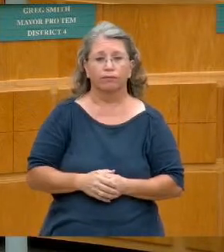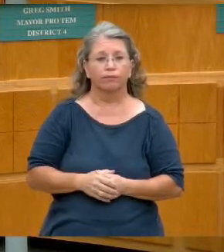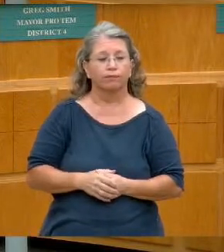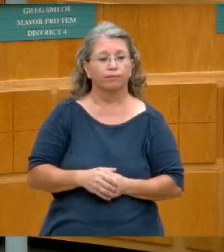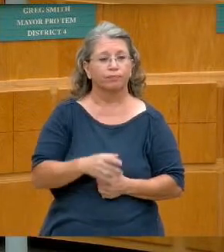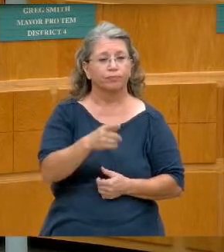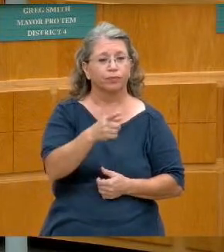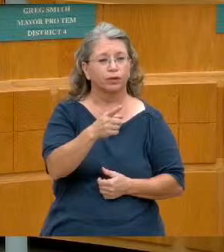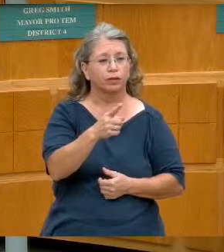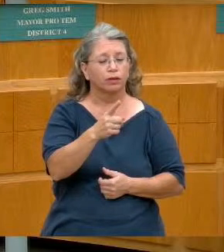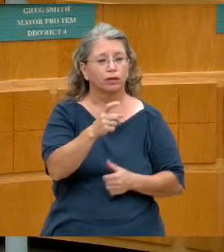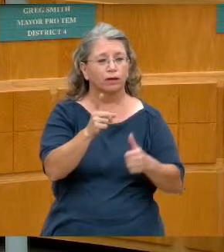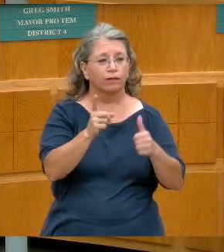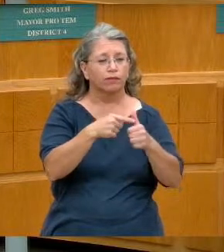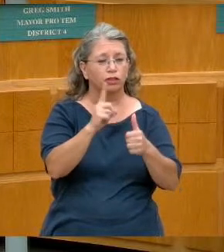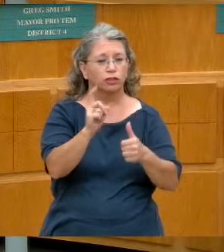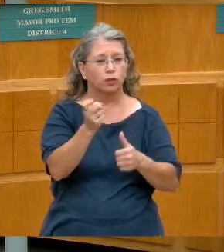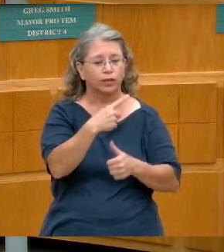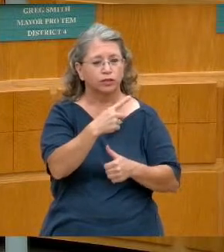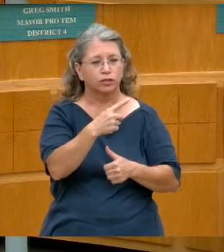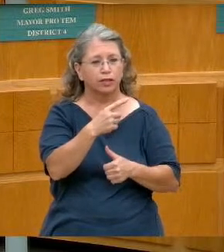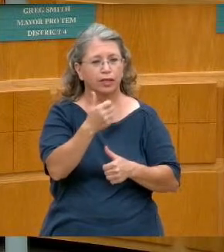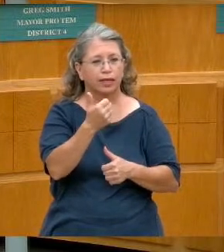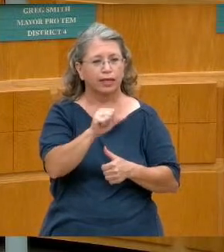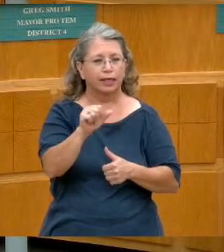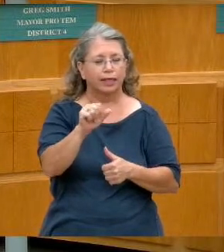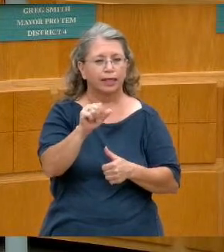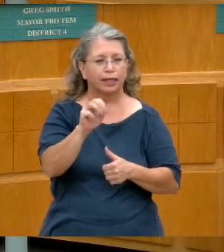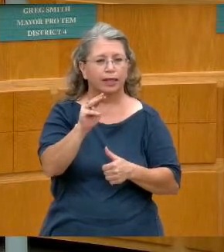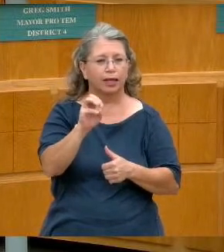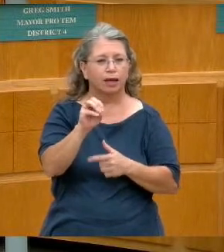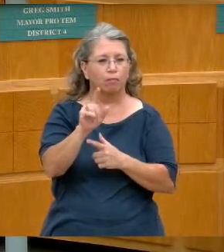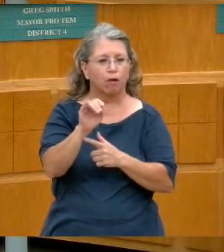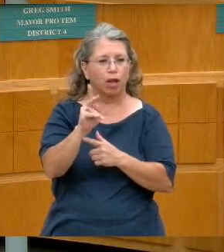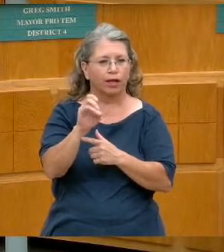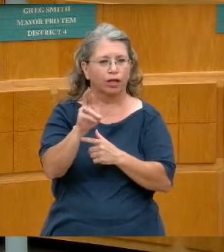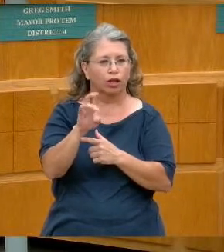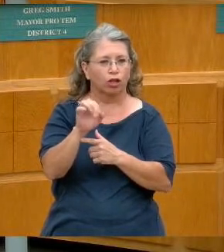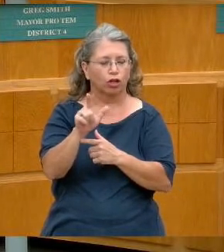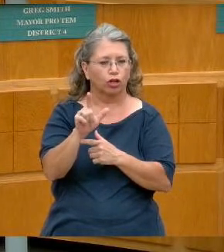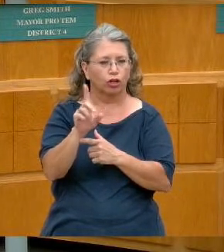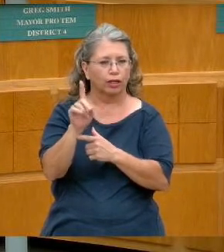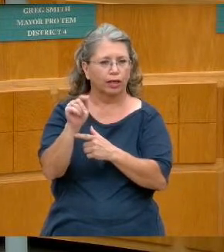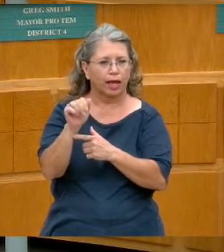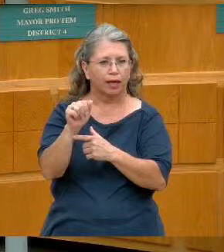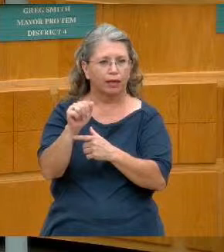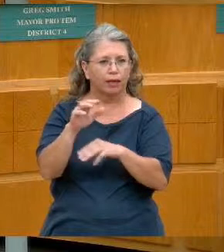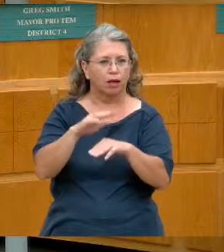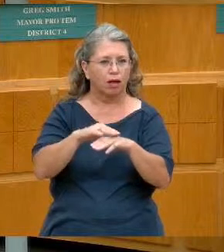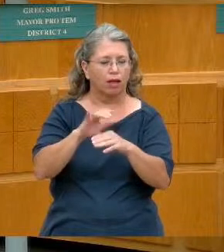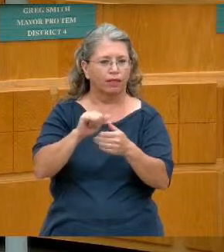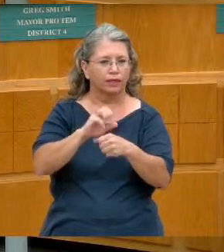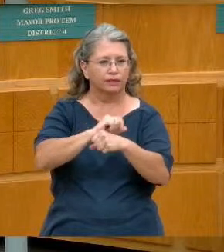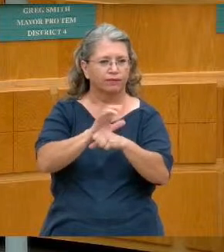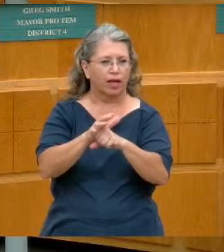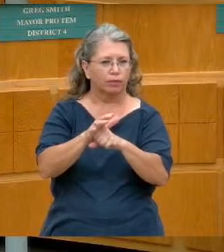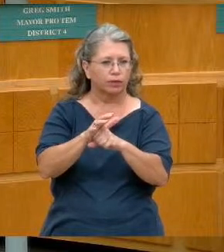Okay, there's the first one. Is there any molecular data on the virus being investigated?